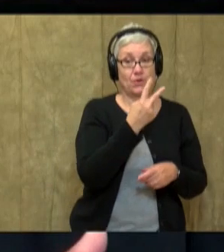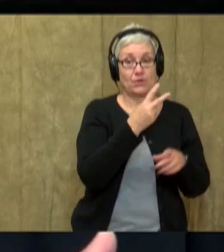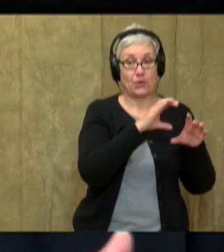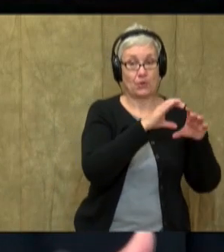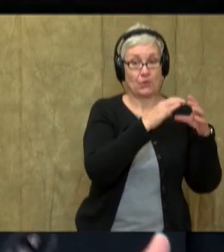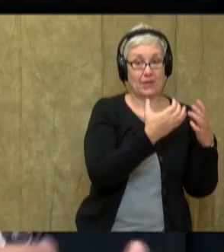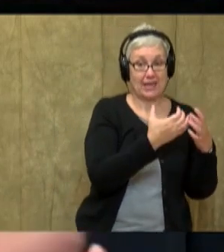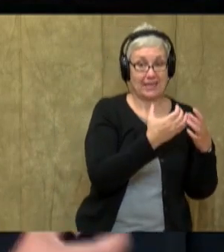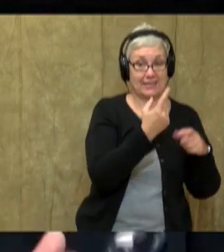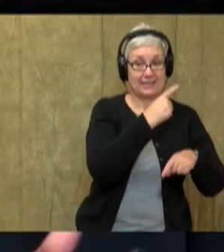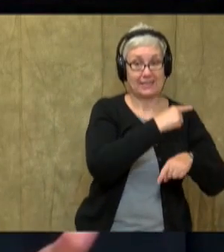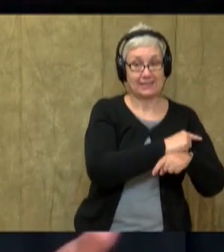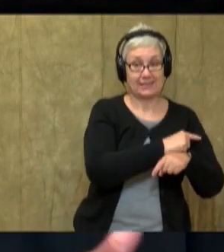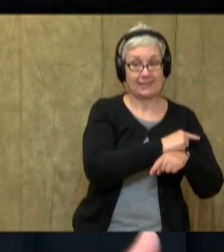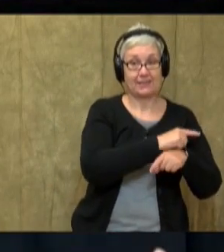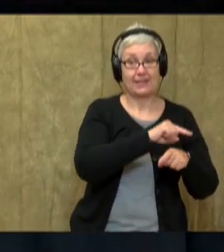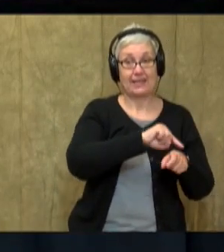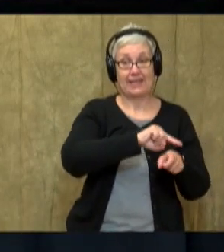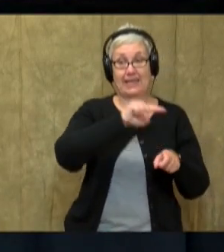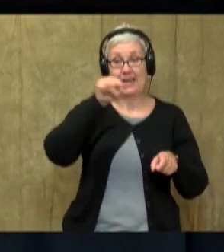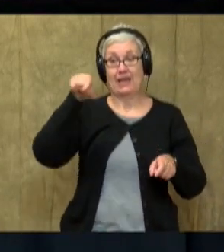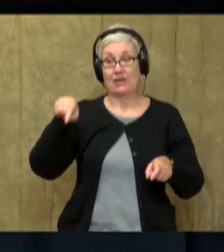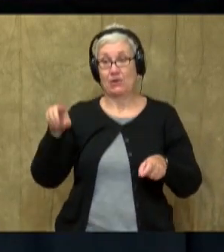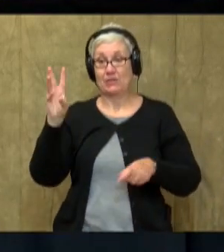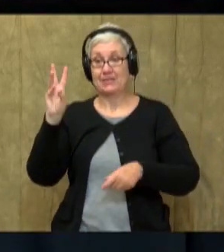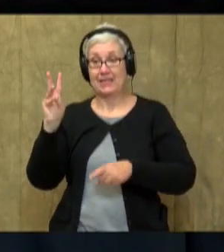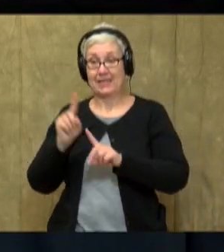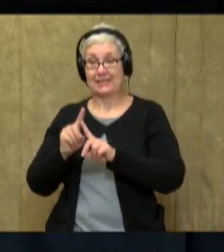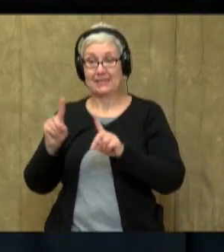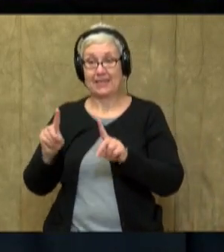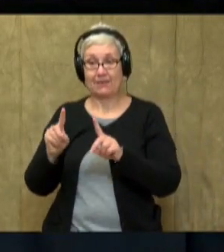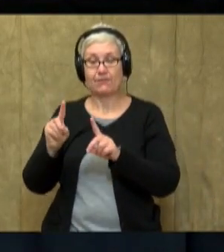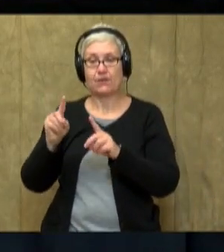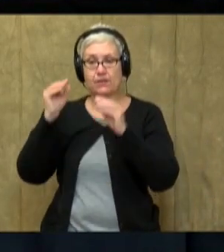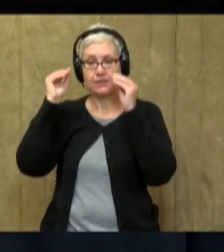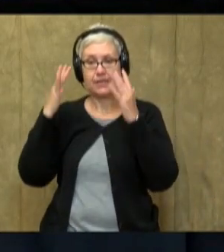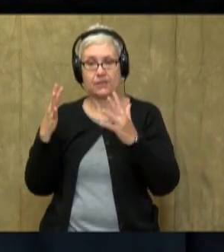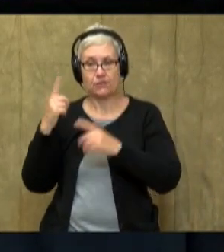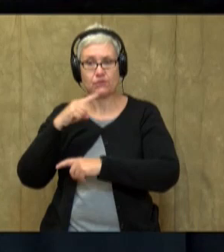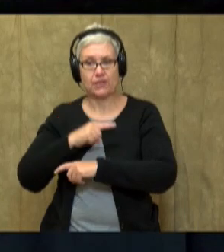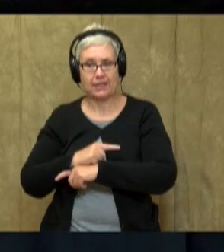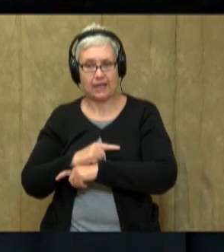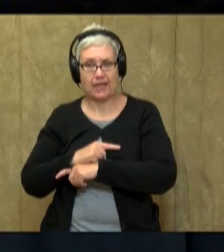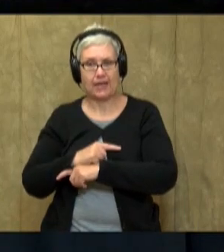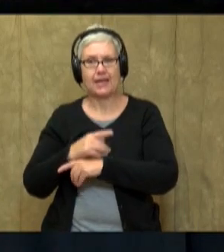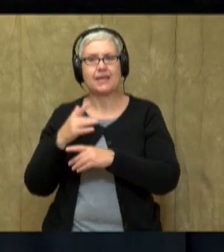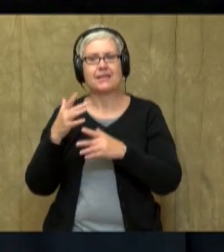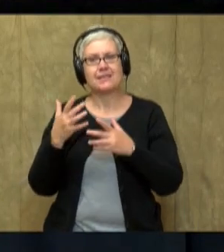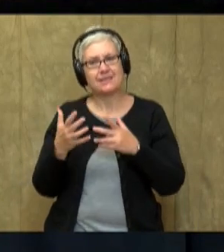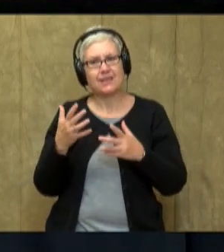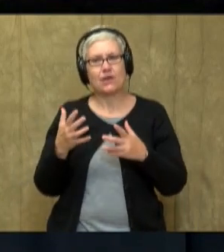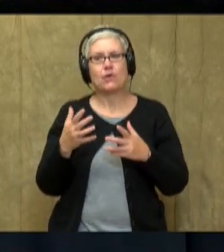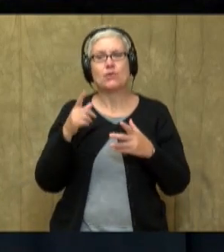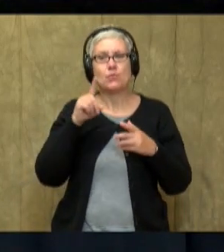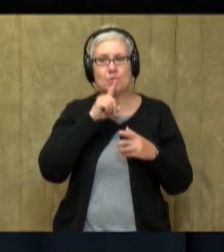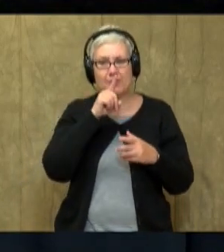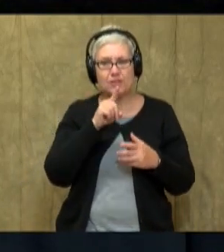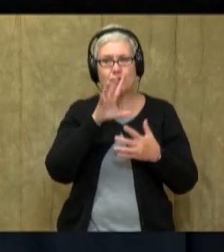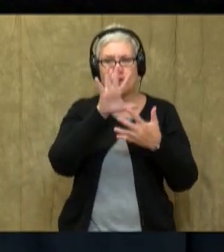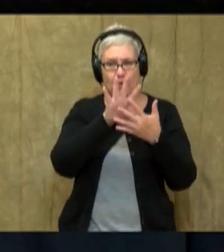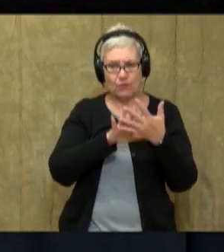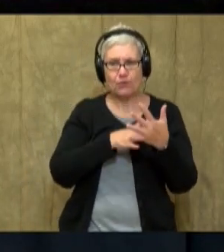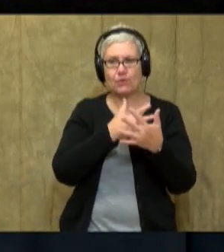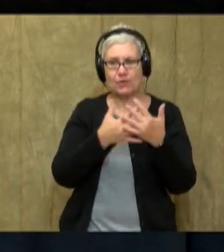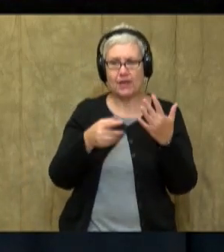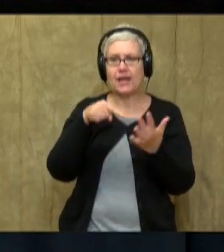to perhaps rotating to six different teachers a day, then you will definitely want to make sure that you put calendars, put